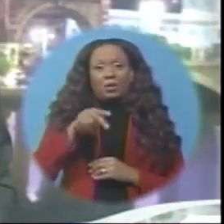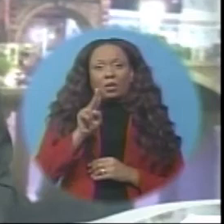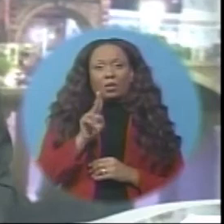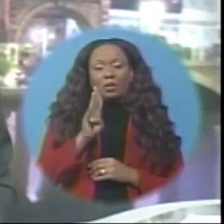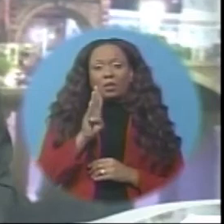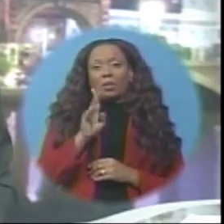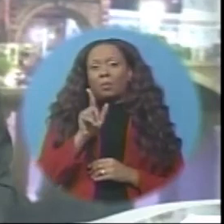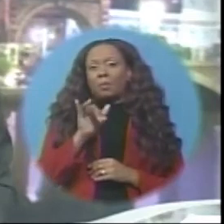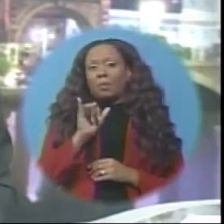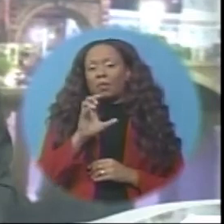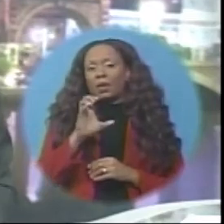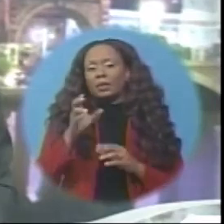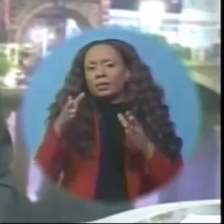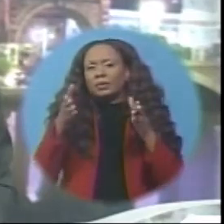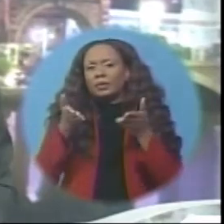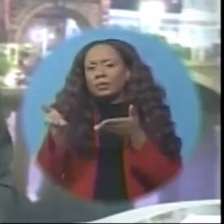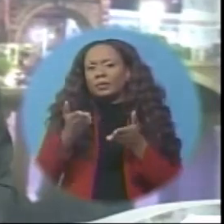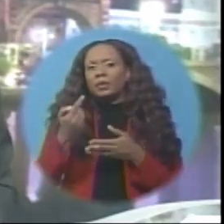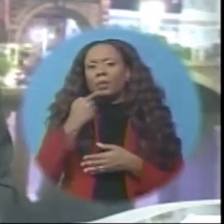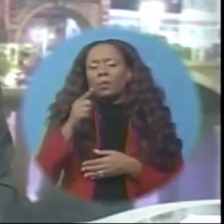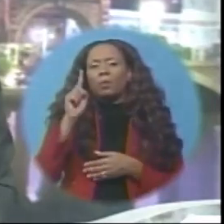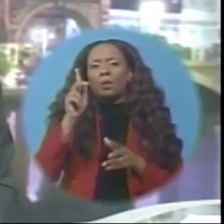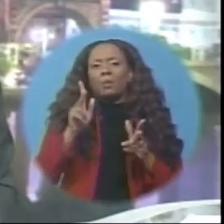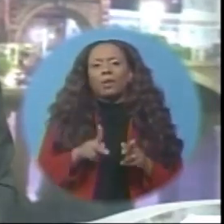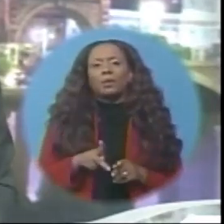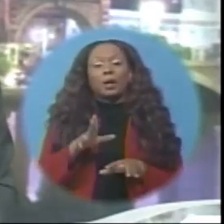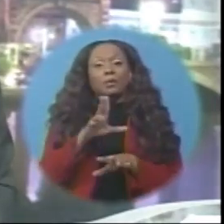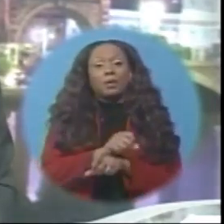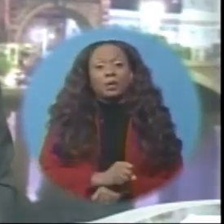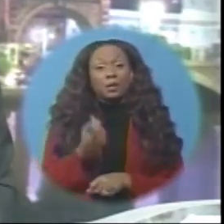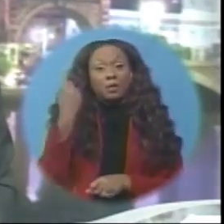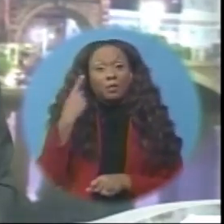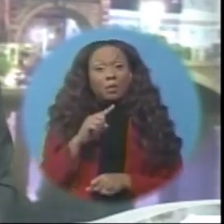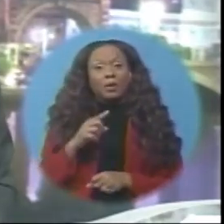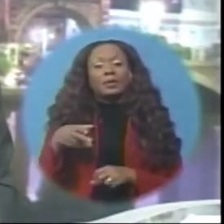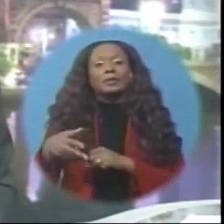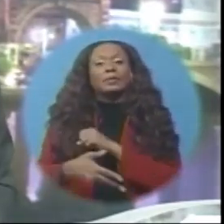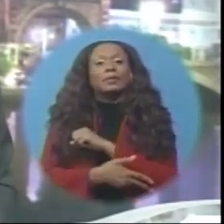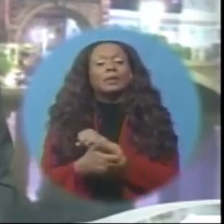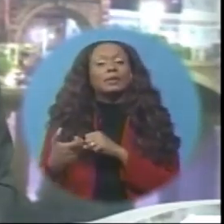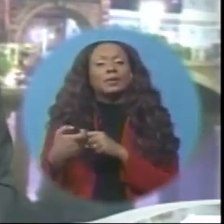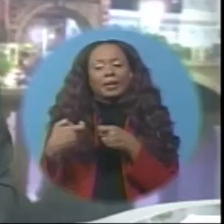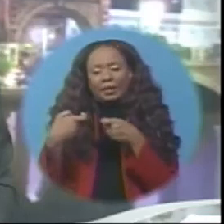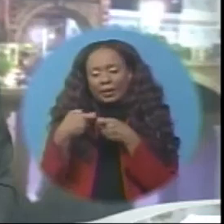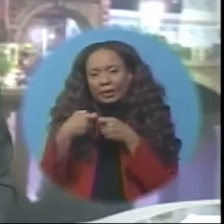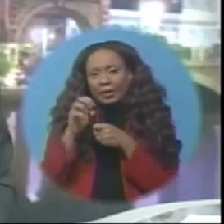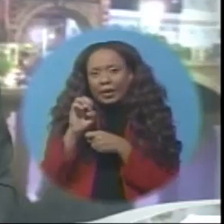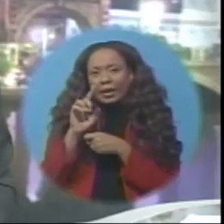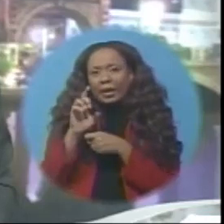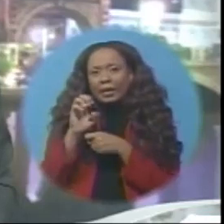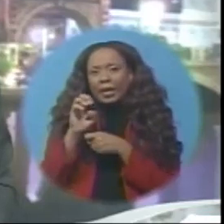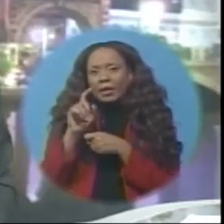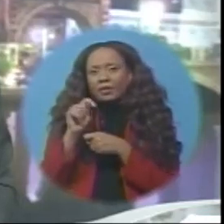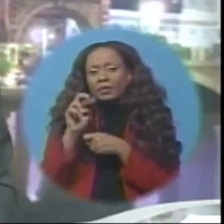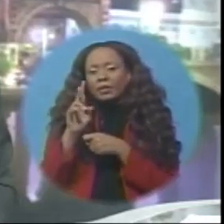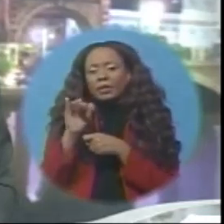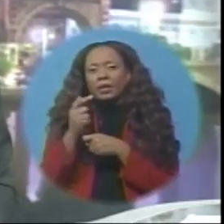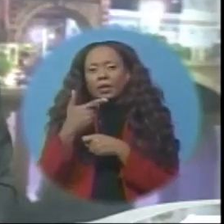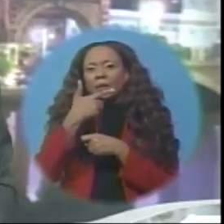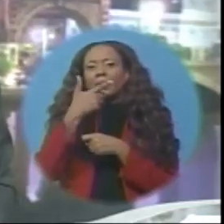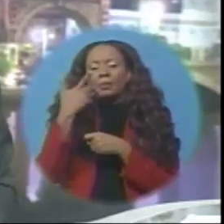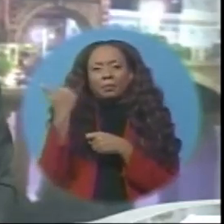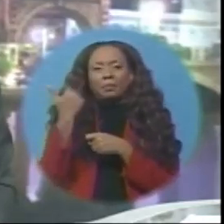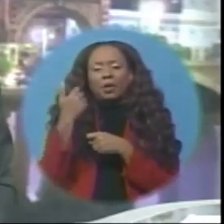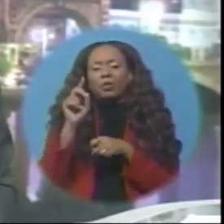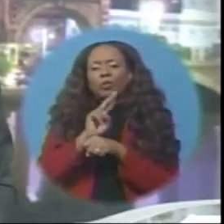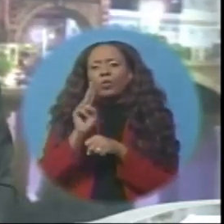that one person has been arrested for electricity theft after it was found that an illegal connection was being used to heat an indoor swimming pool and hot